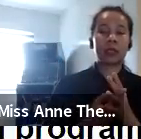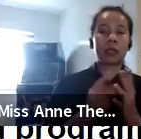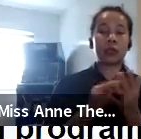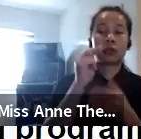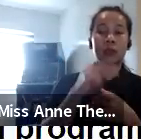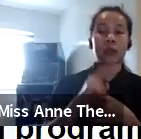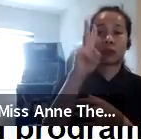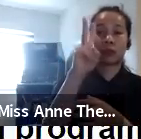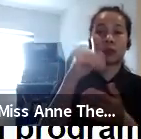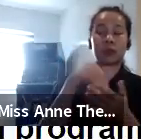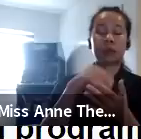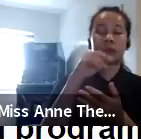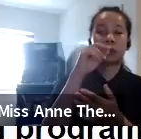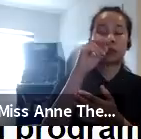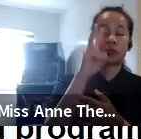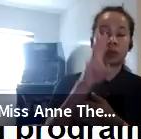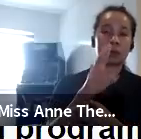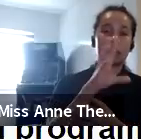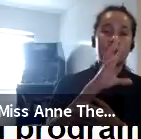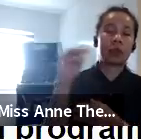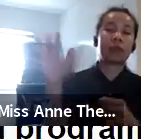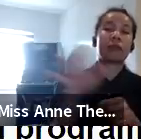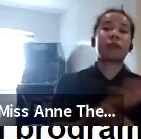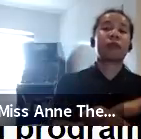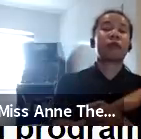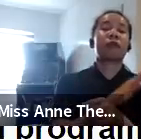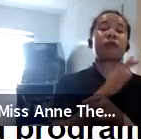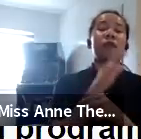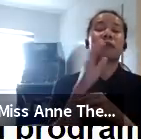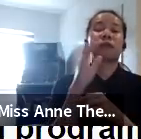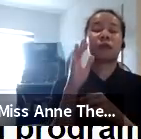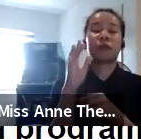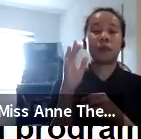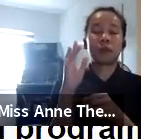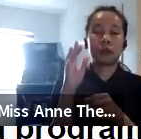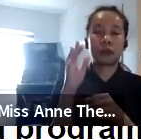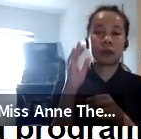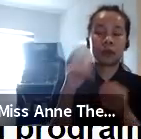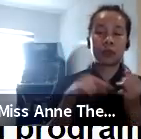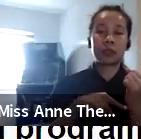it full implementation starting March 2003.